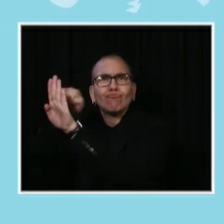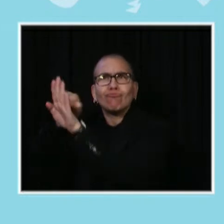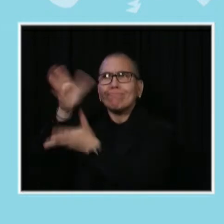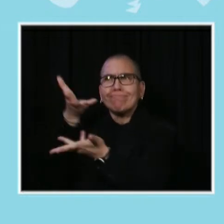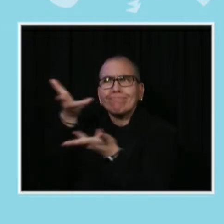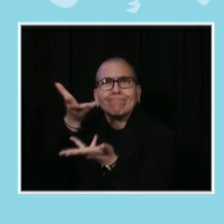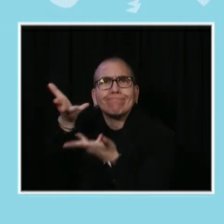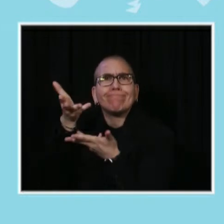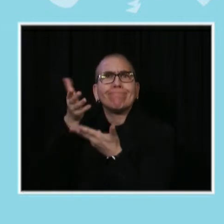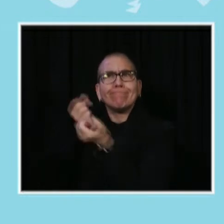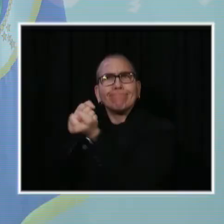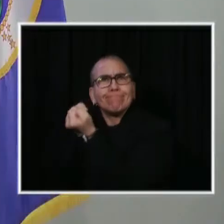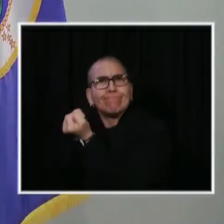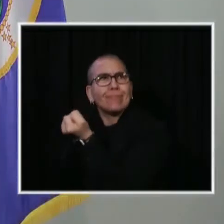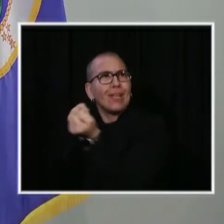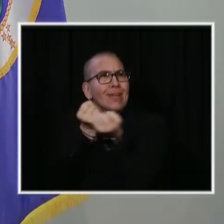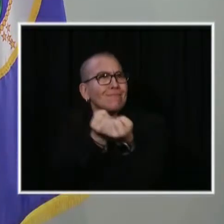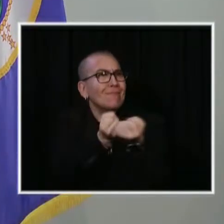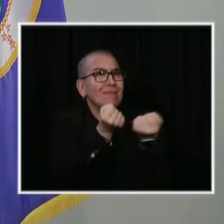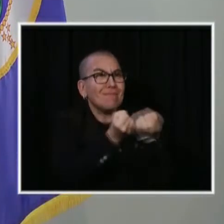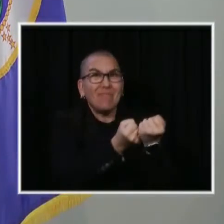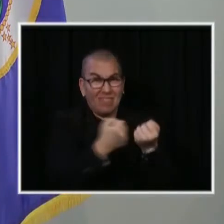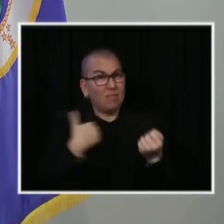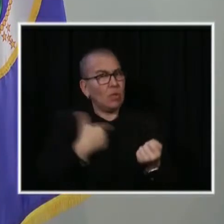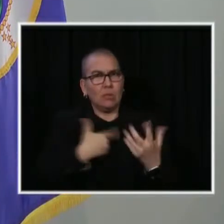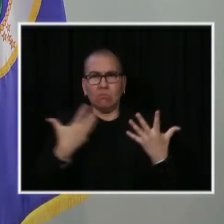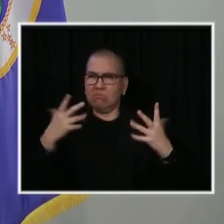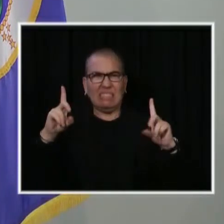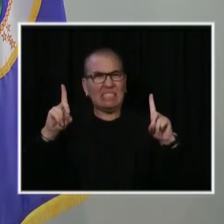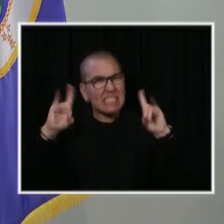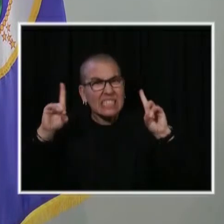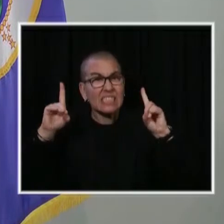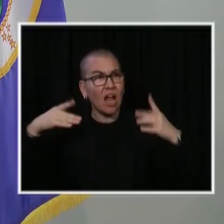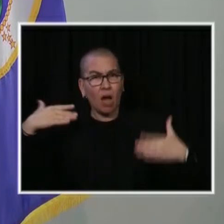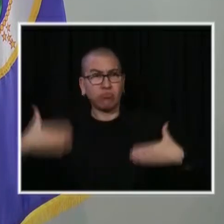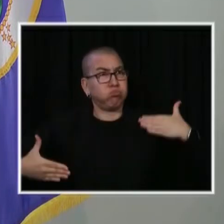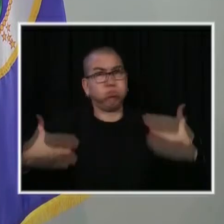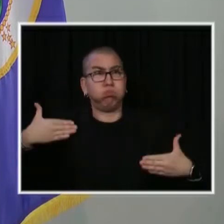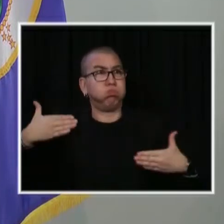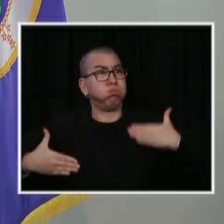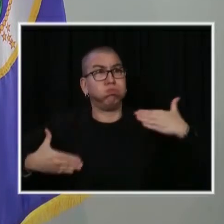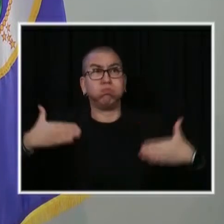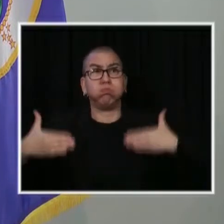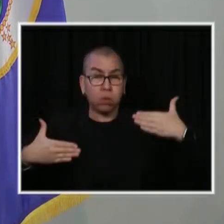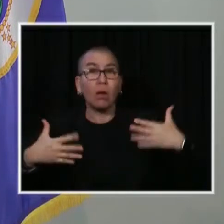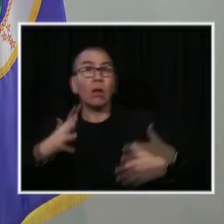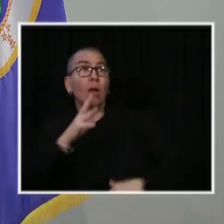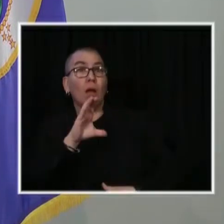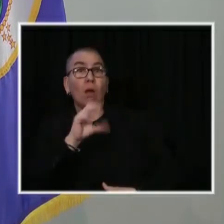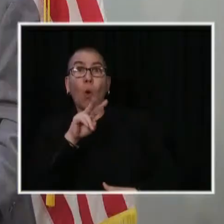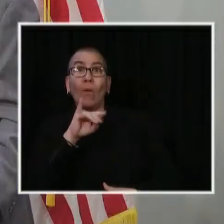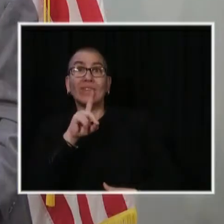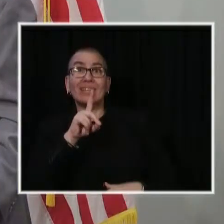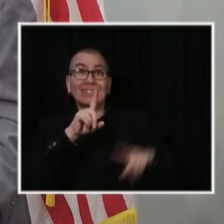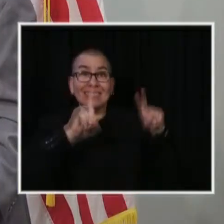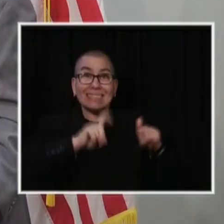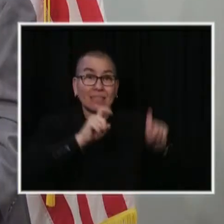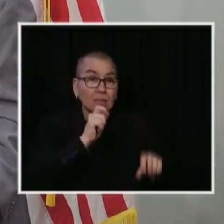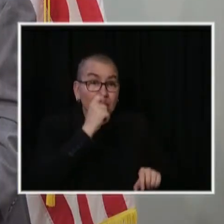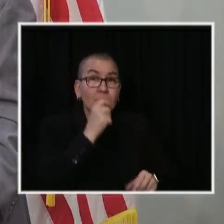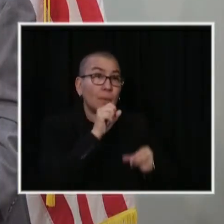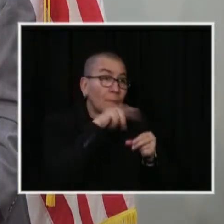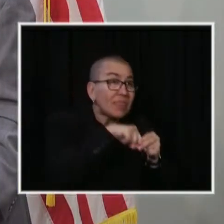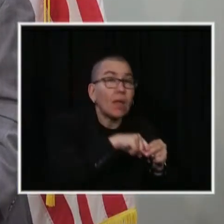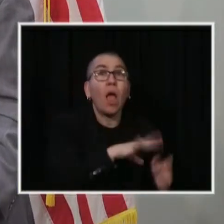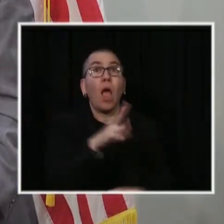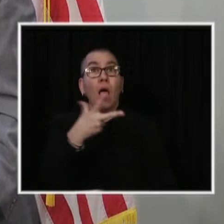who had COVID and what we needed to do, we've led the nation since the beginning in COVID testing. And here's the one that I'm most proud of. Some of